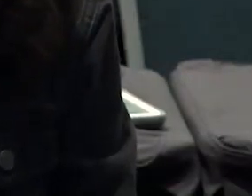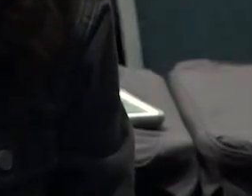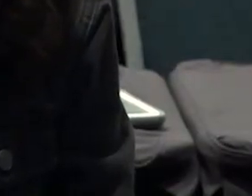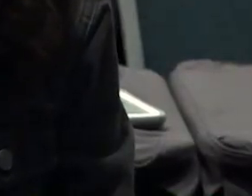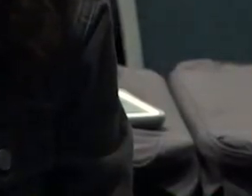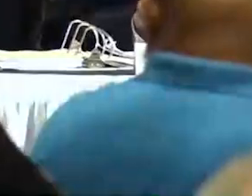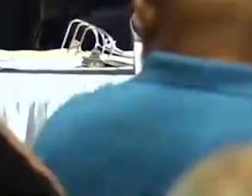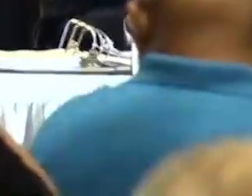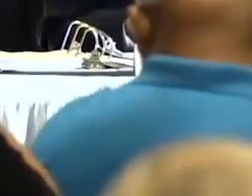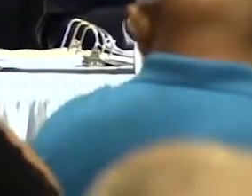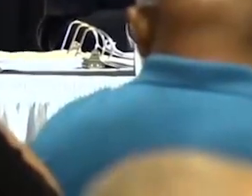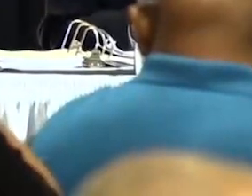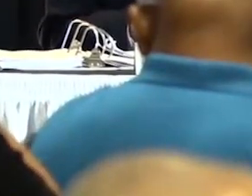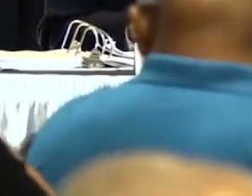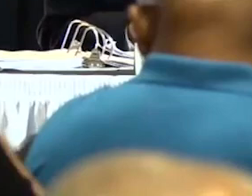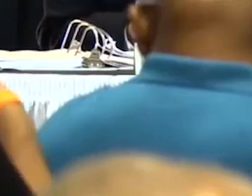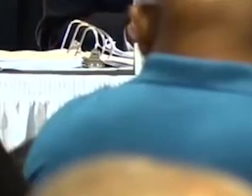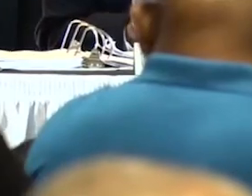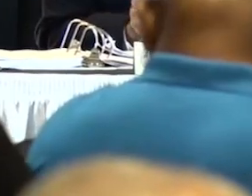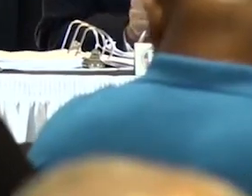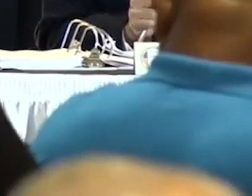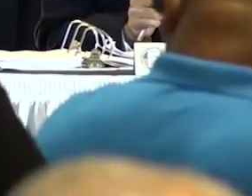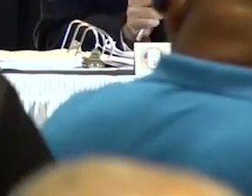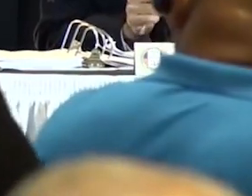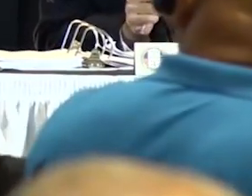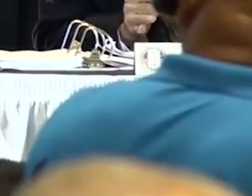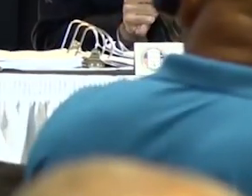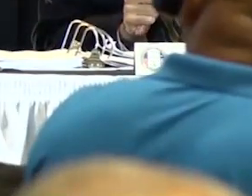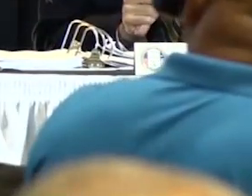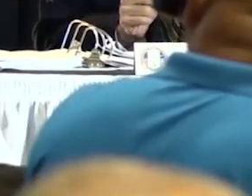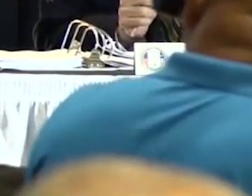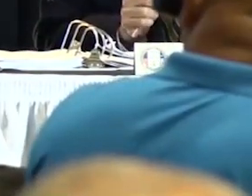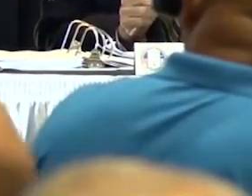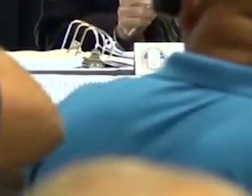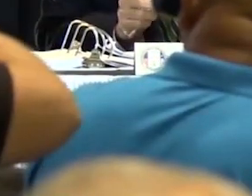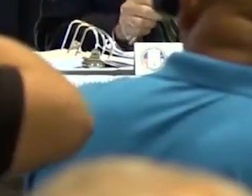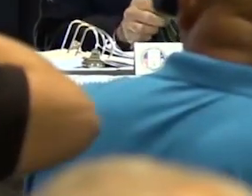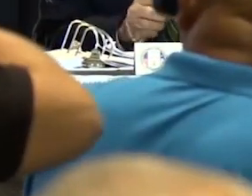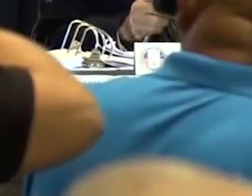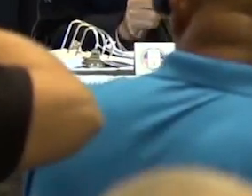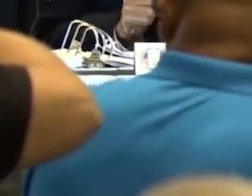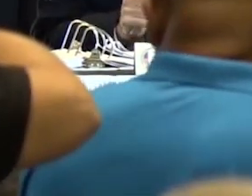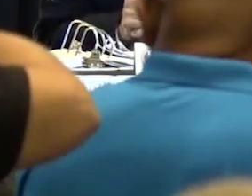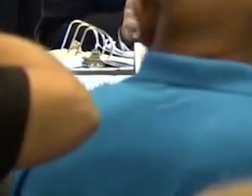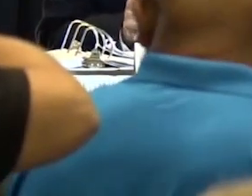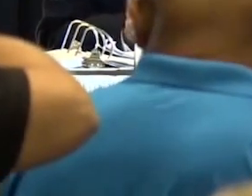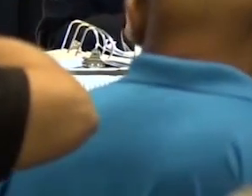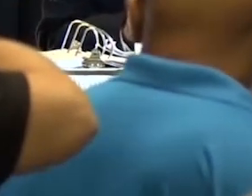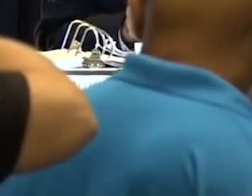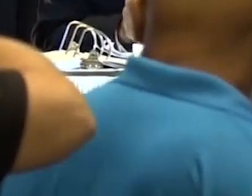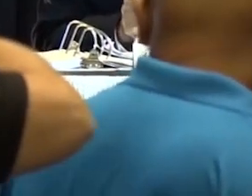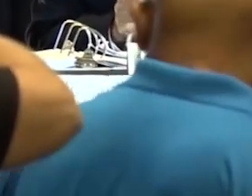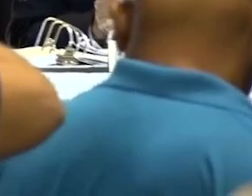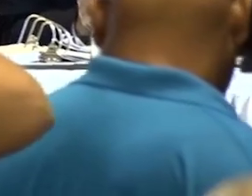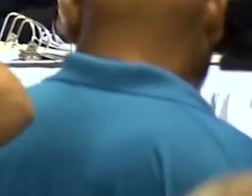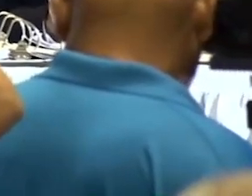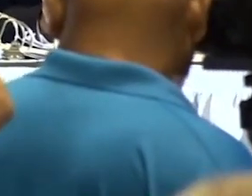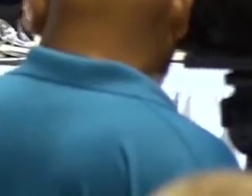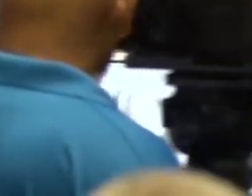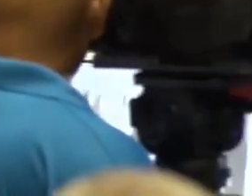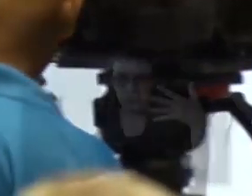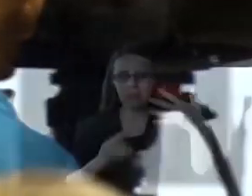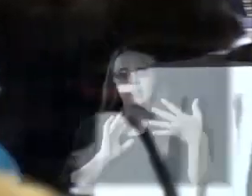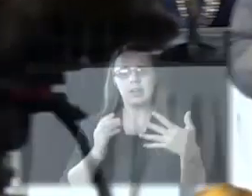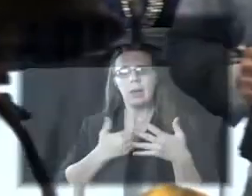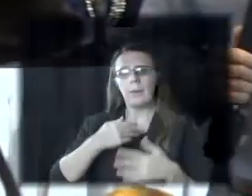There were no particular individual concerns with regard to any of the 10. I need to be very, very clear. This is a pilot.